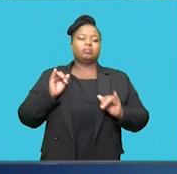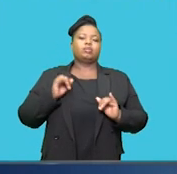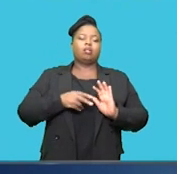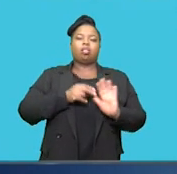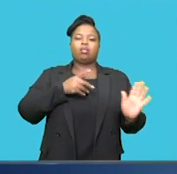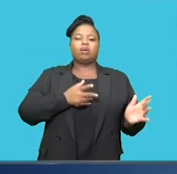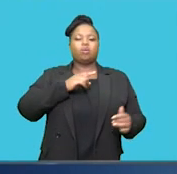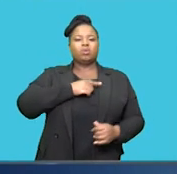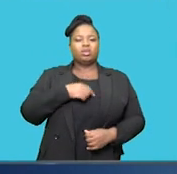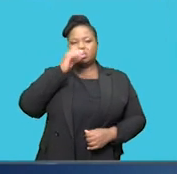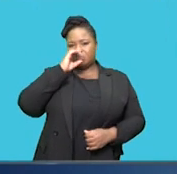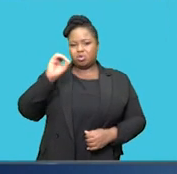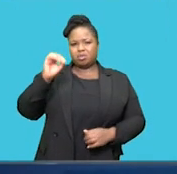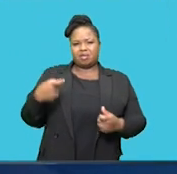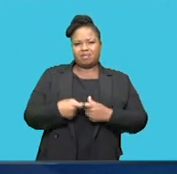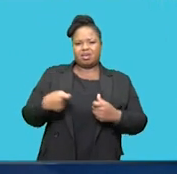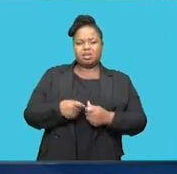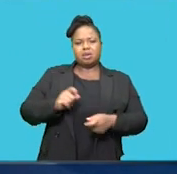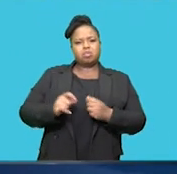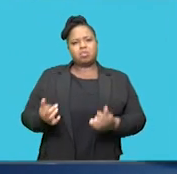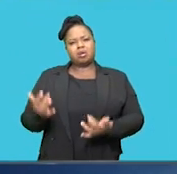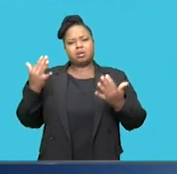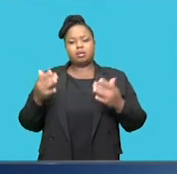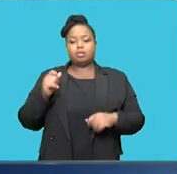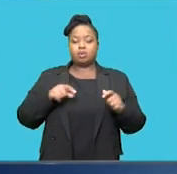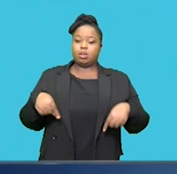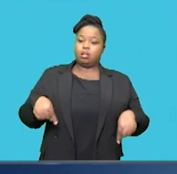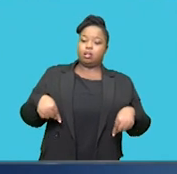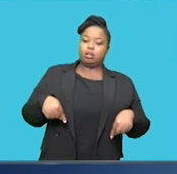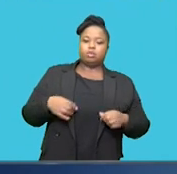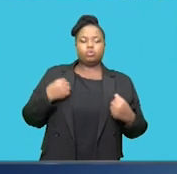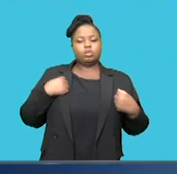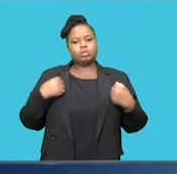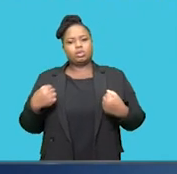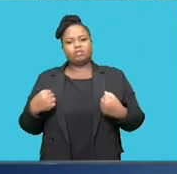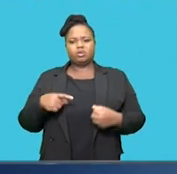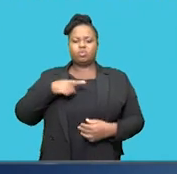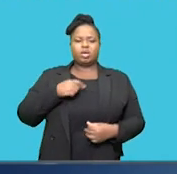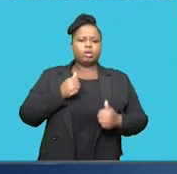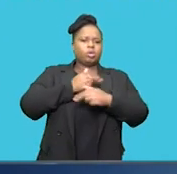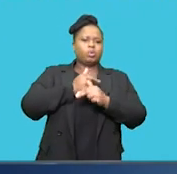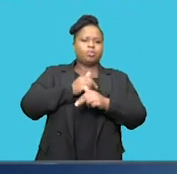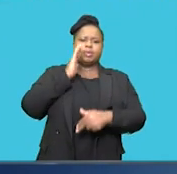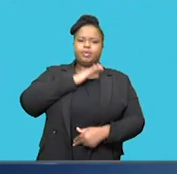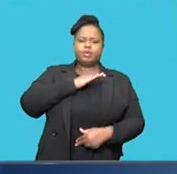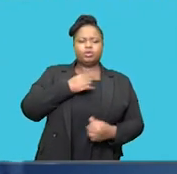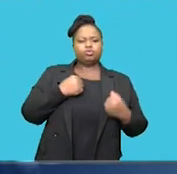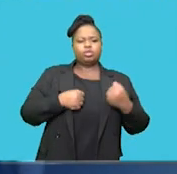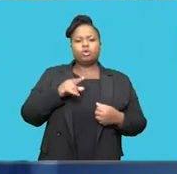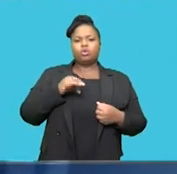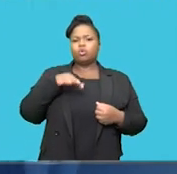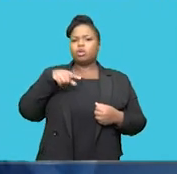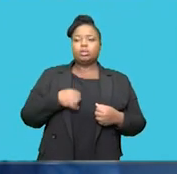reputation ukuthi emaphonya sekuyaliwa sikuyashiswa yabo abantu sabasaba ukuza ngeemoto zabo noma bangasi Uber umuntu odrive iCorolla